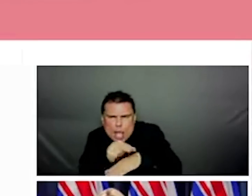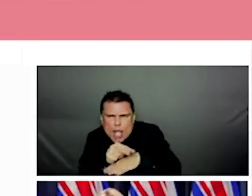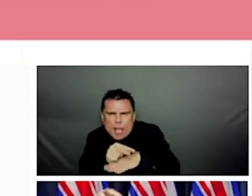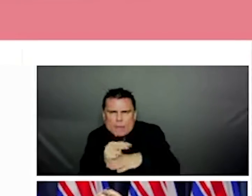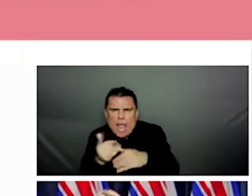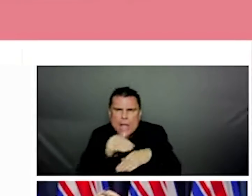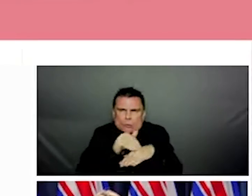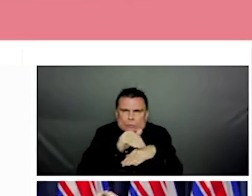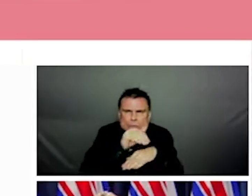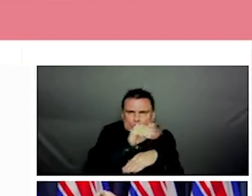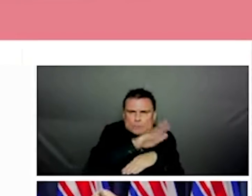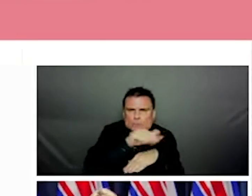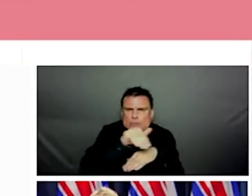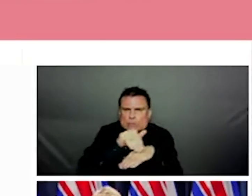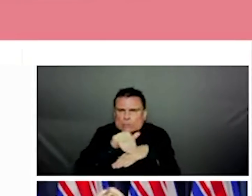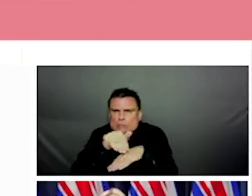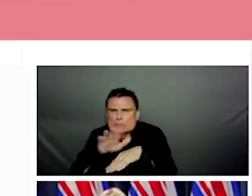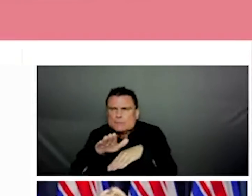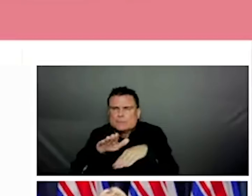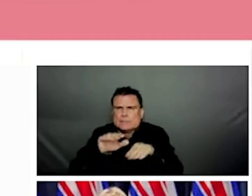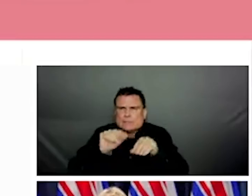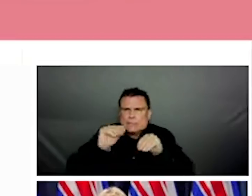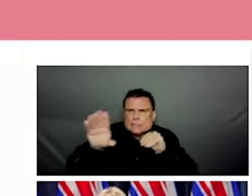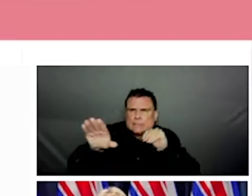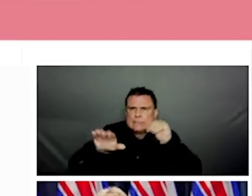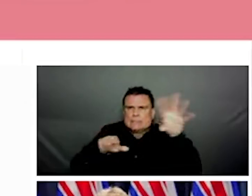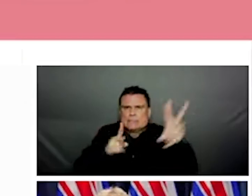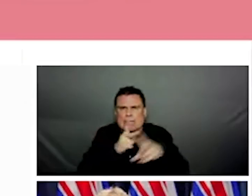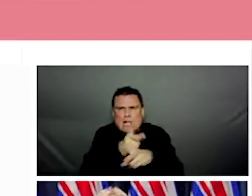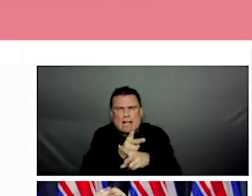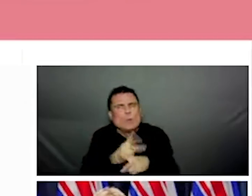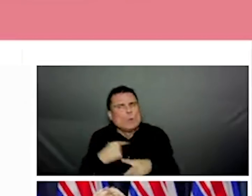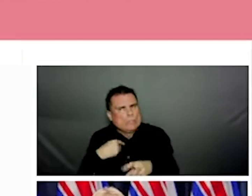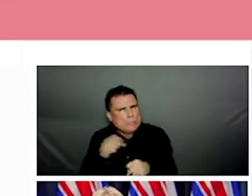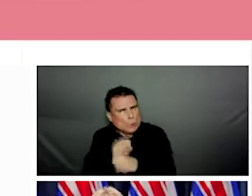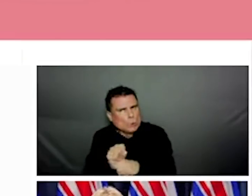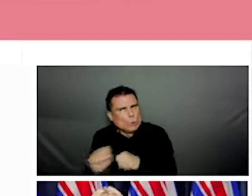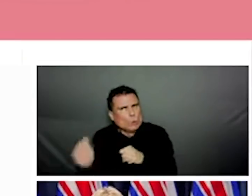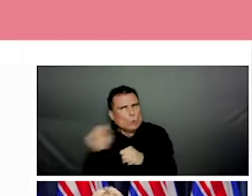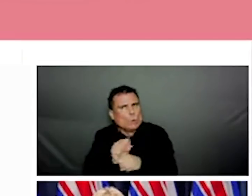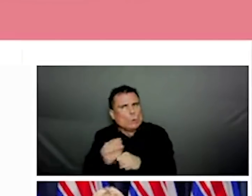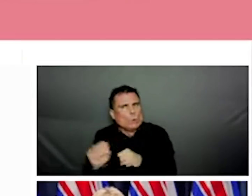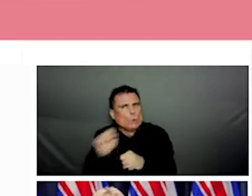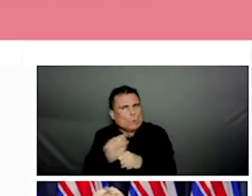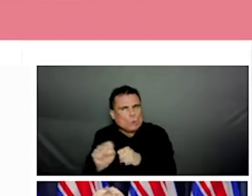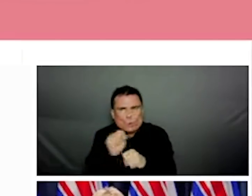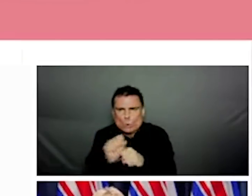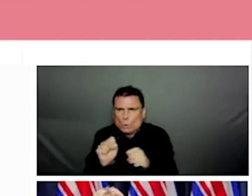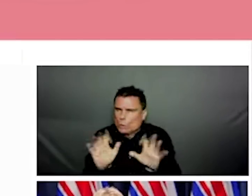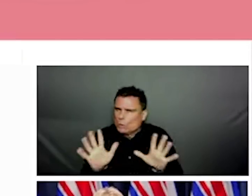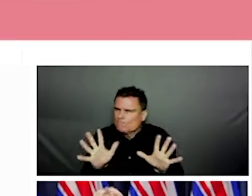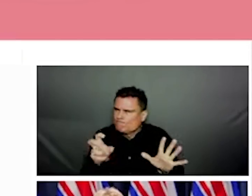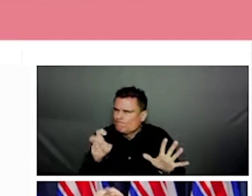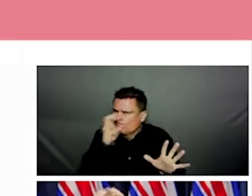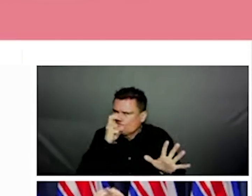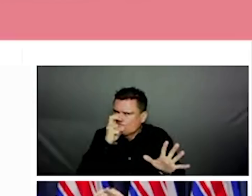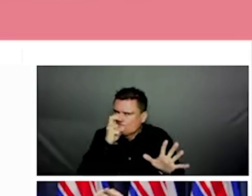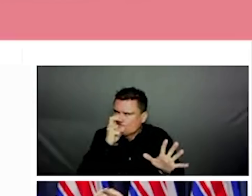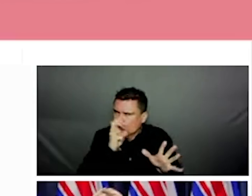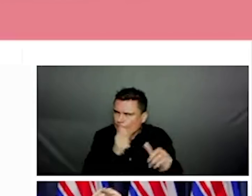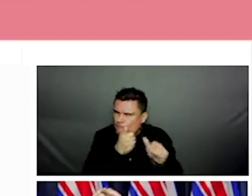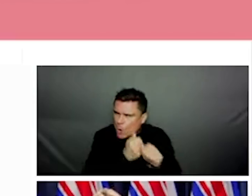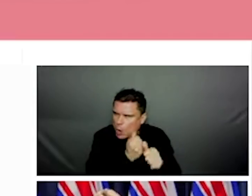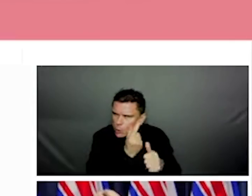logistics, whether it's security, handover, temperature controls. The temperature controls are read for every single box in every